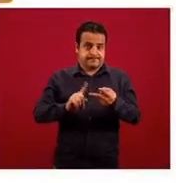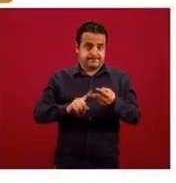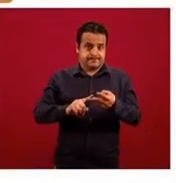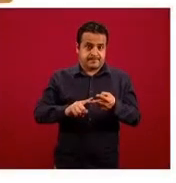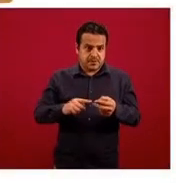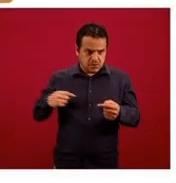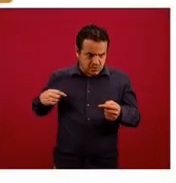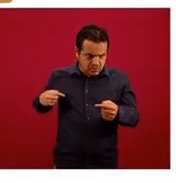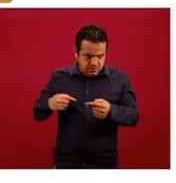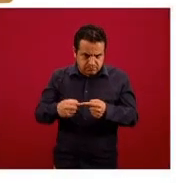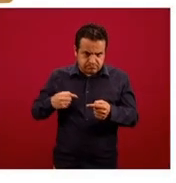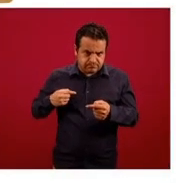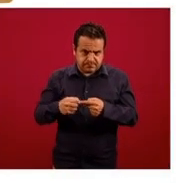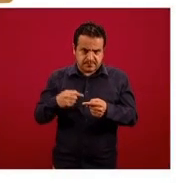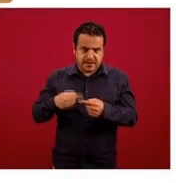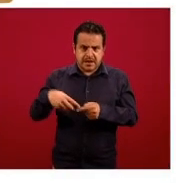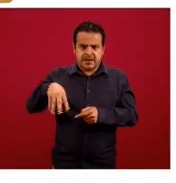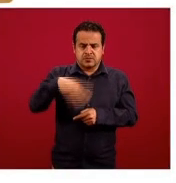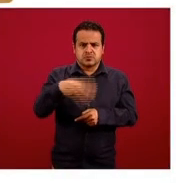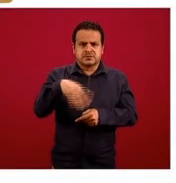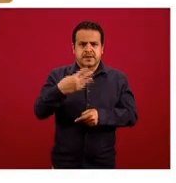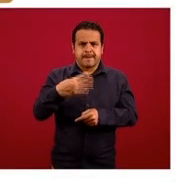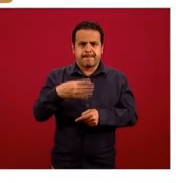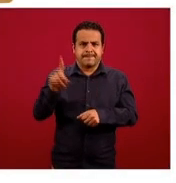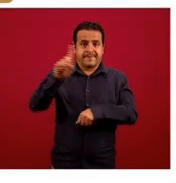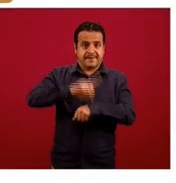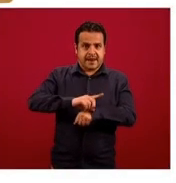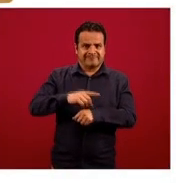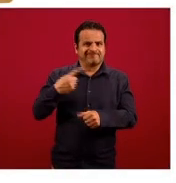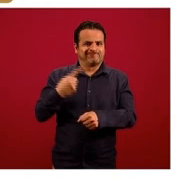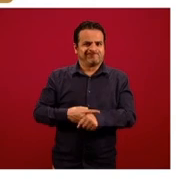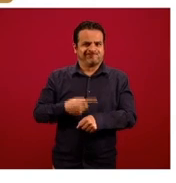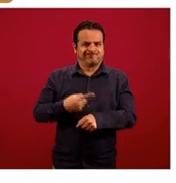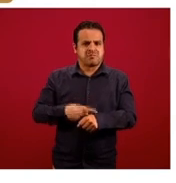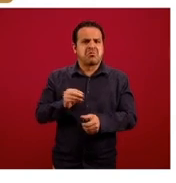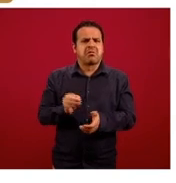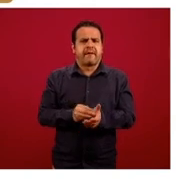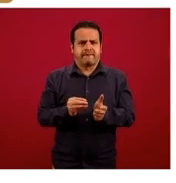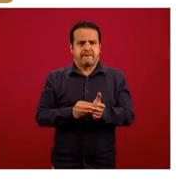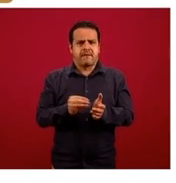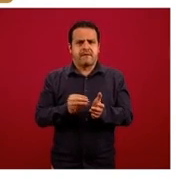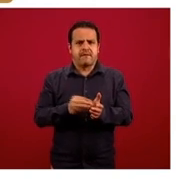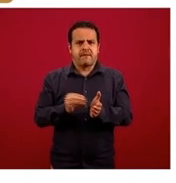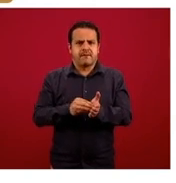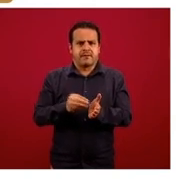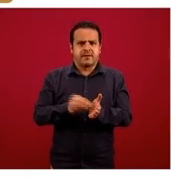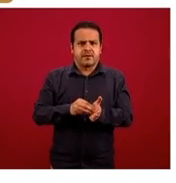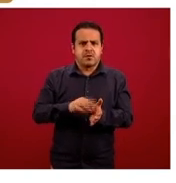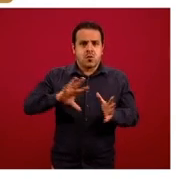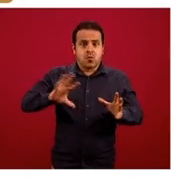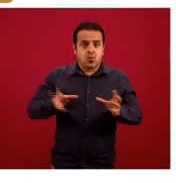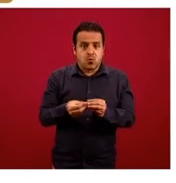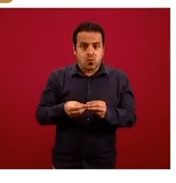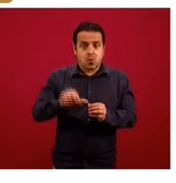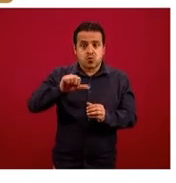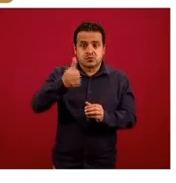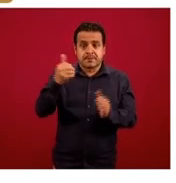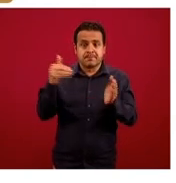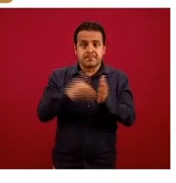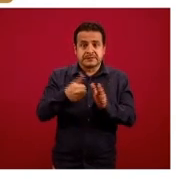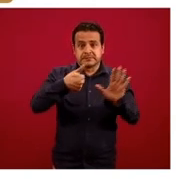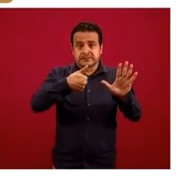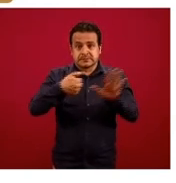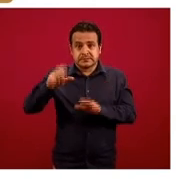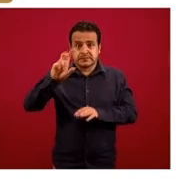emphasizing the number of active cases, meaning the ones that have exhibited symptoms during the past 14 days. To this day, the